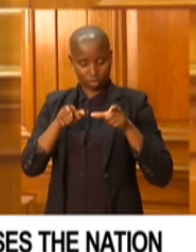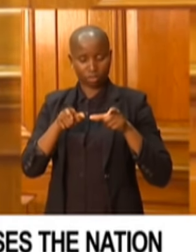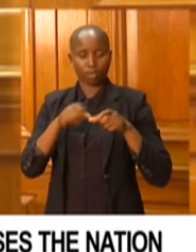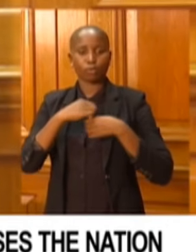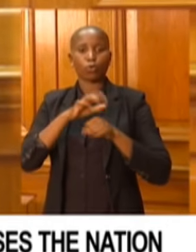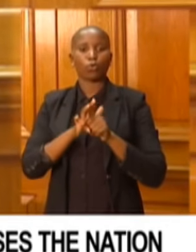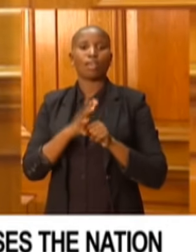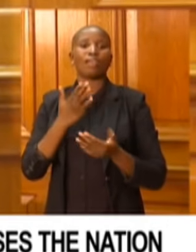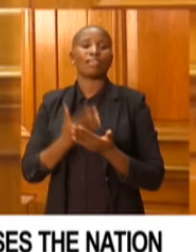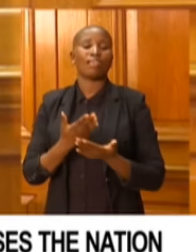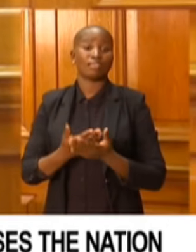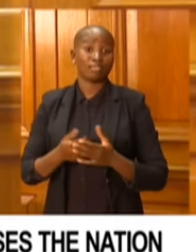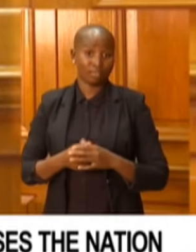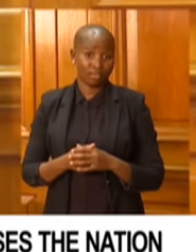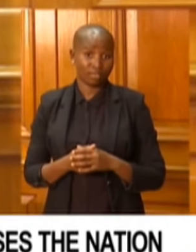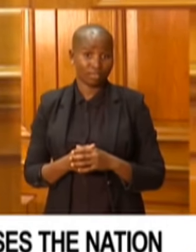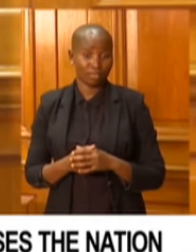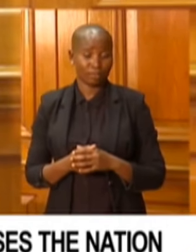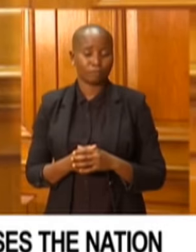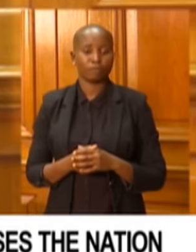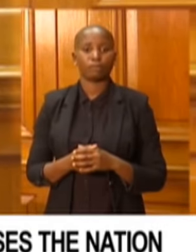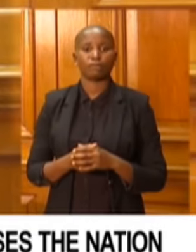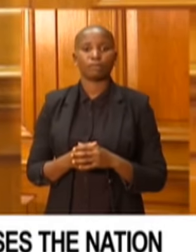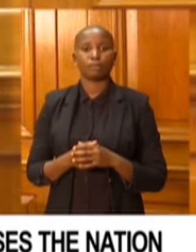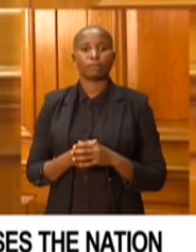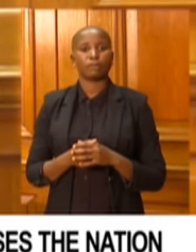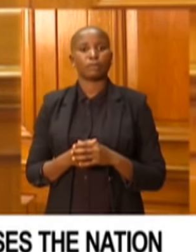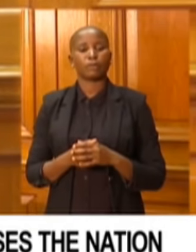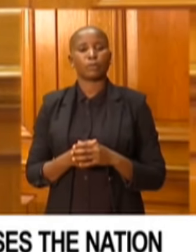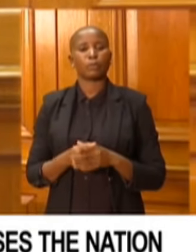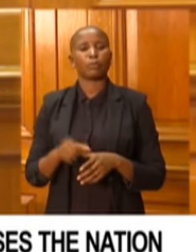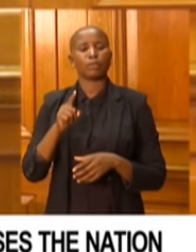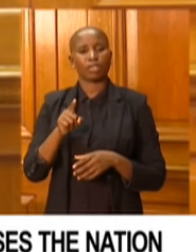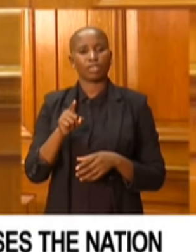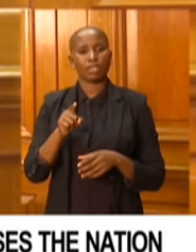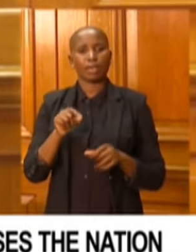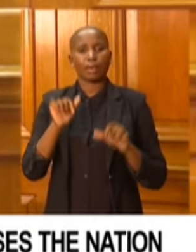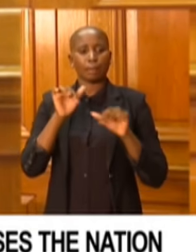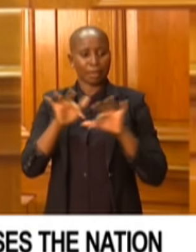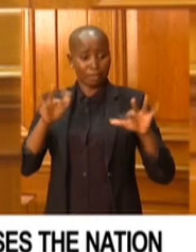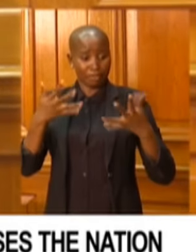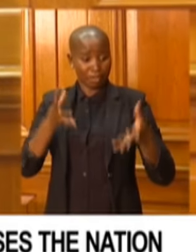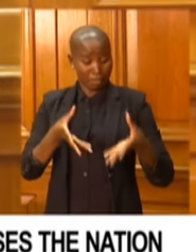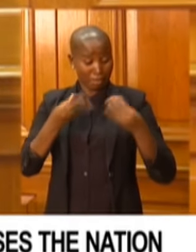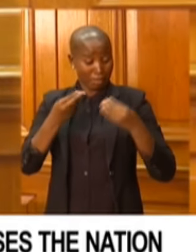level needed for herd or population immunity is not known,